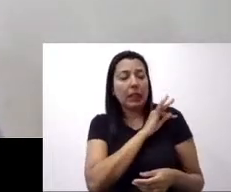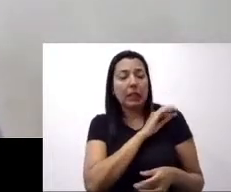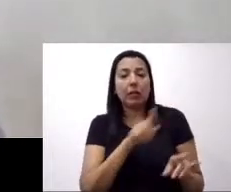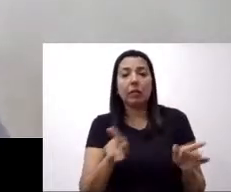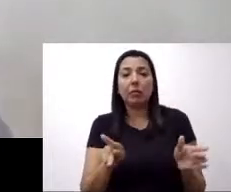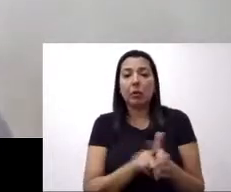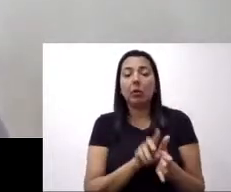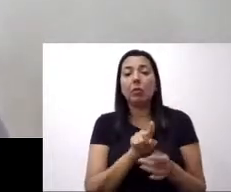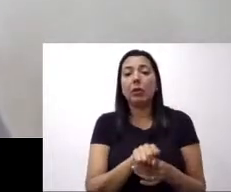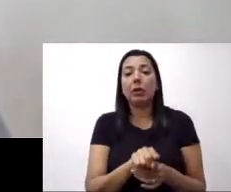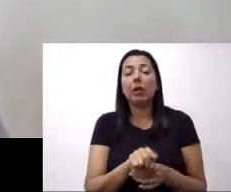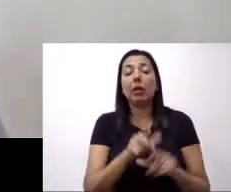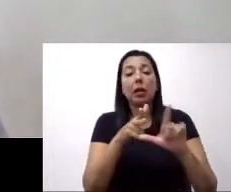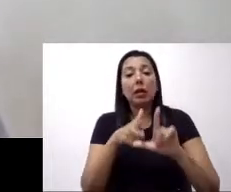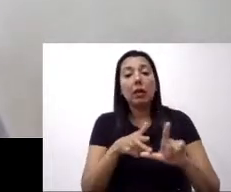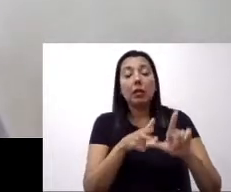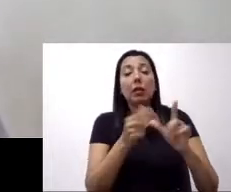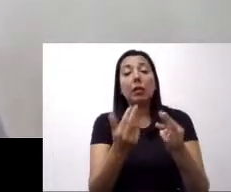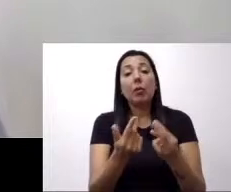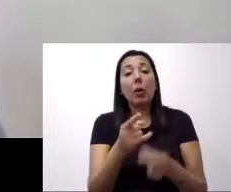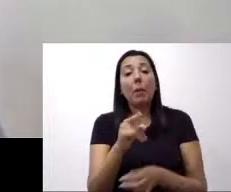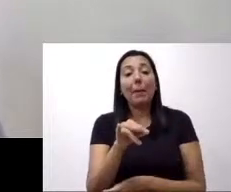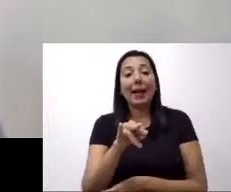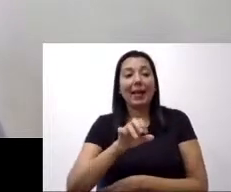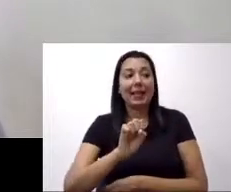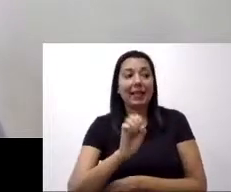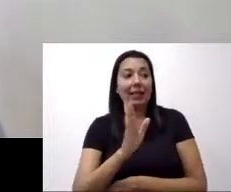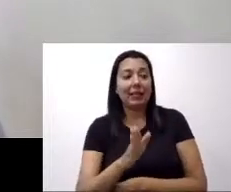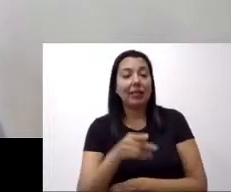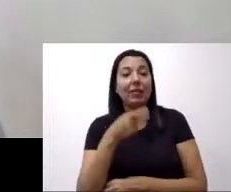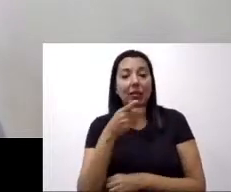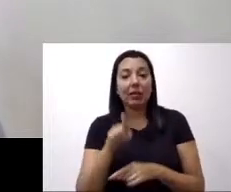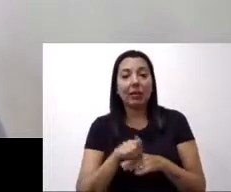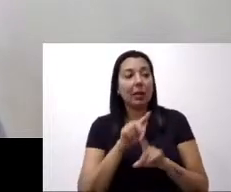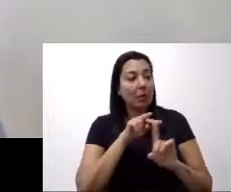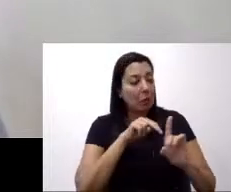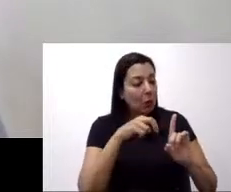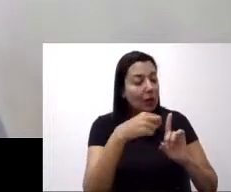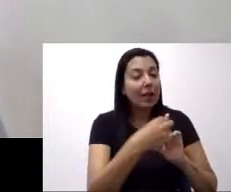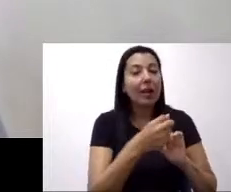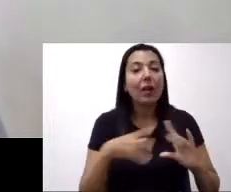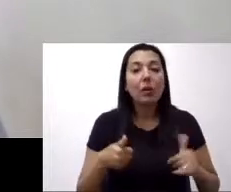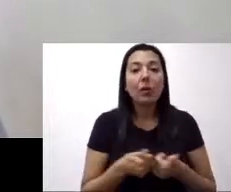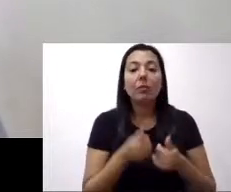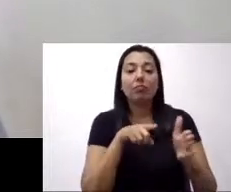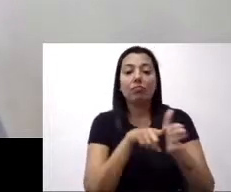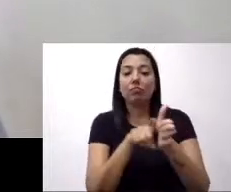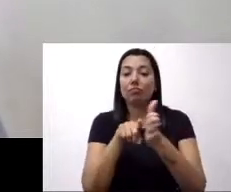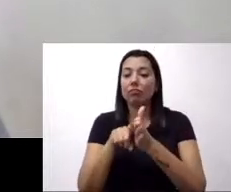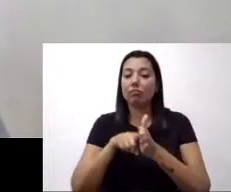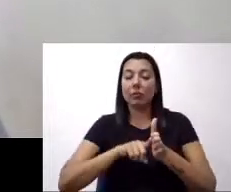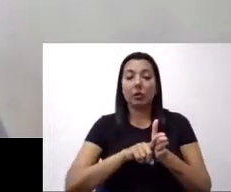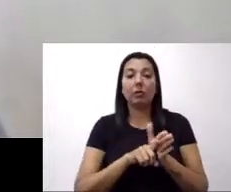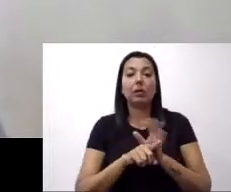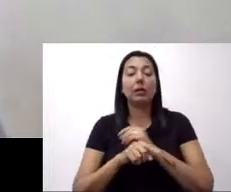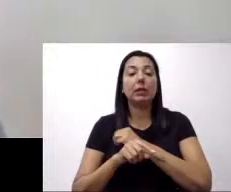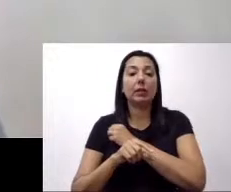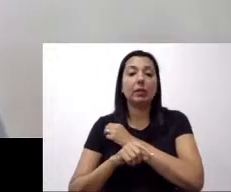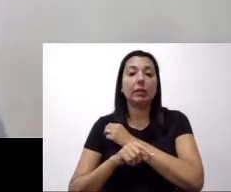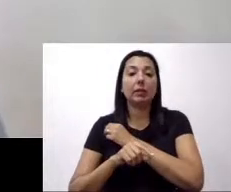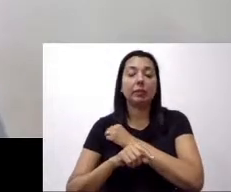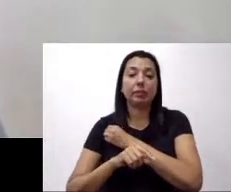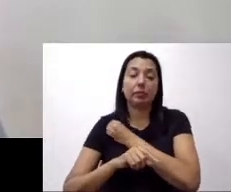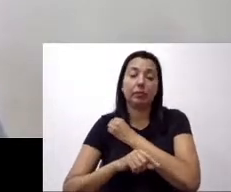going to be moderating all questions and the full webinar. I would like to kindly ask you